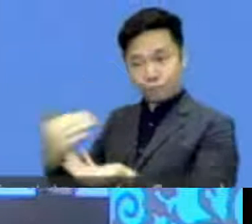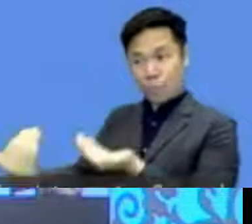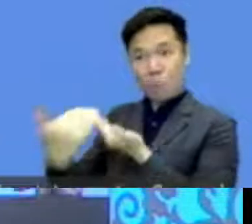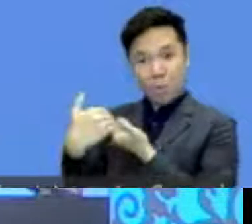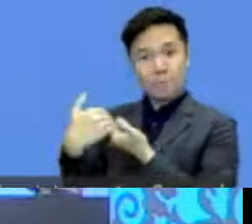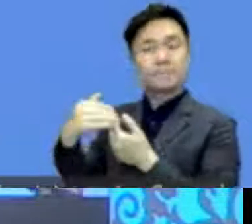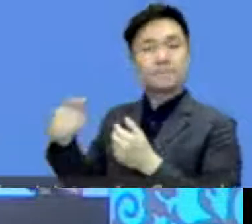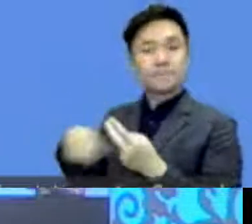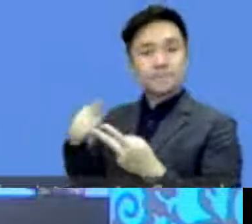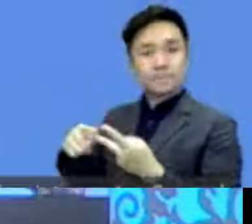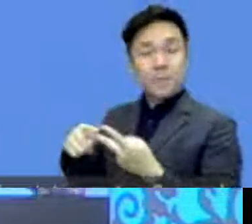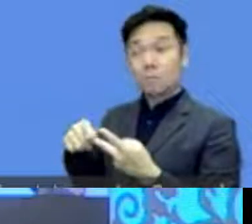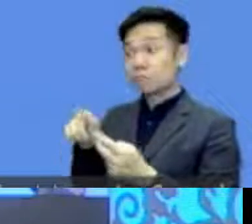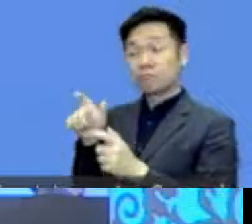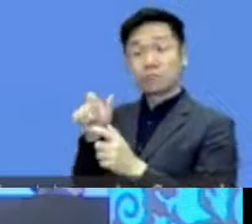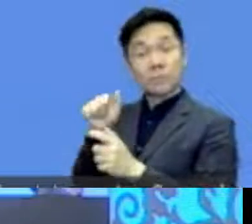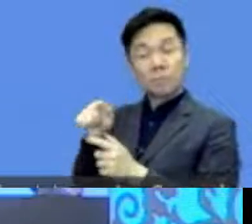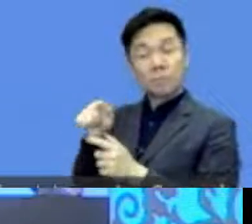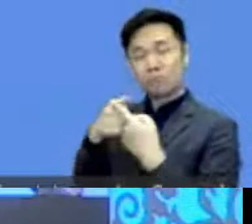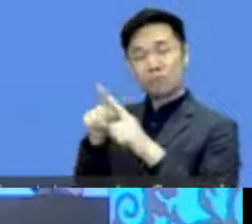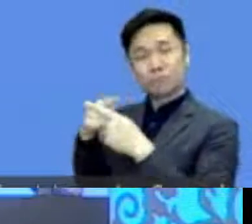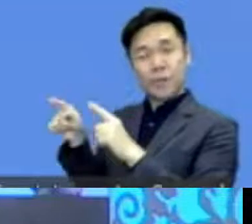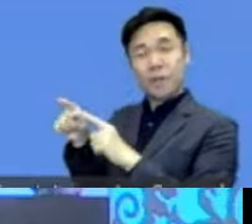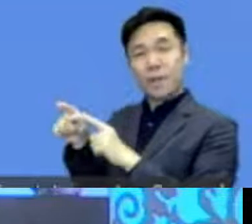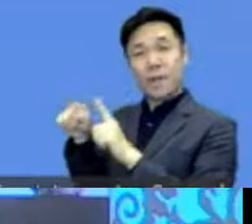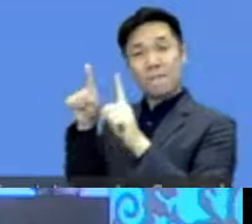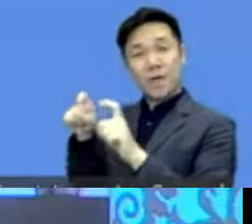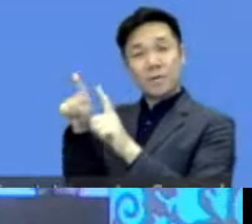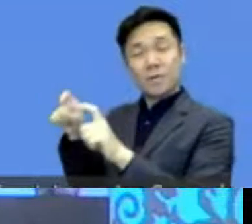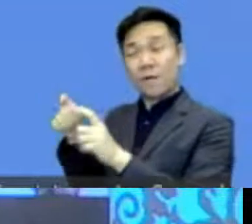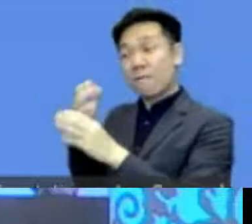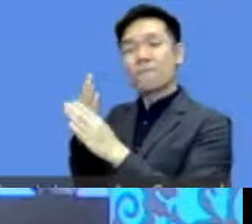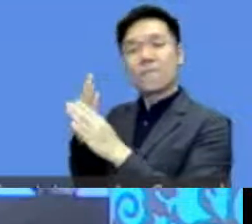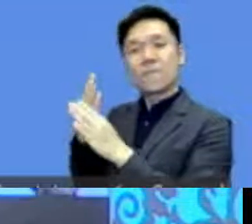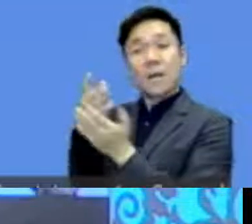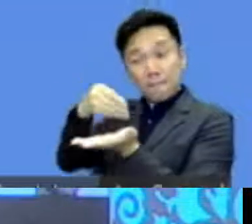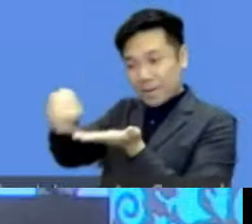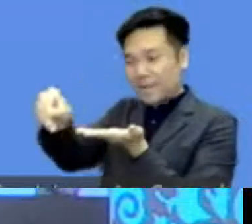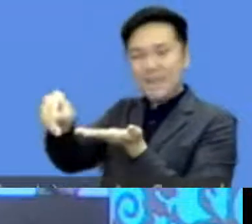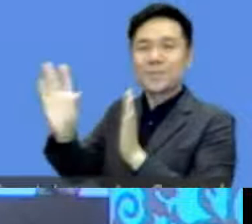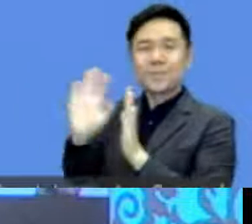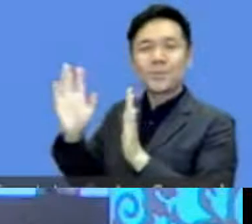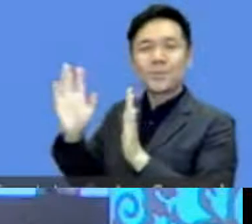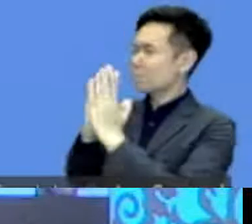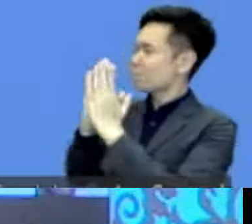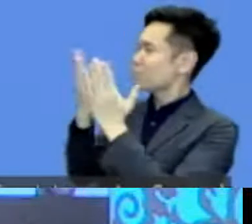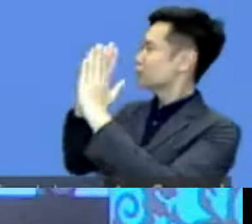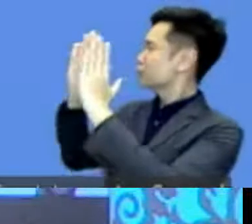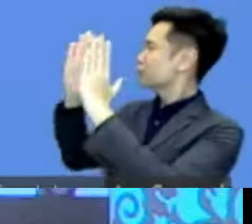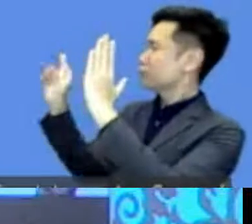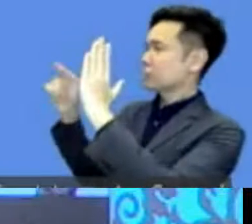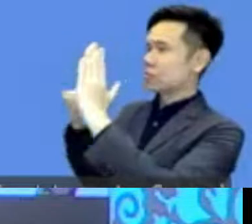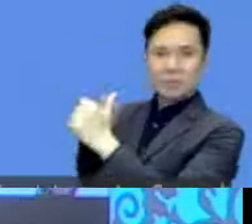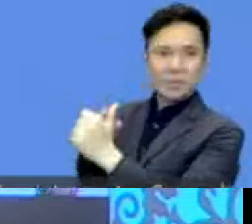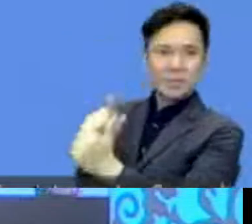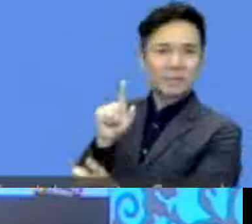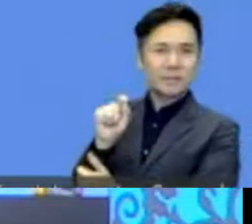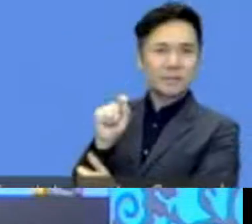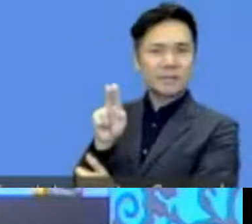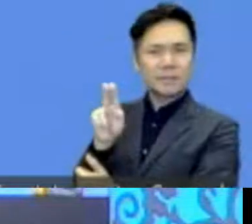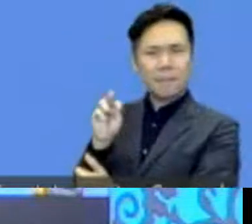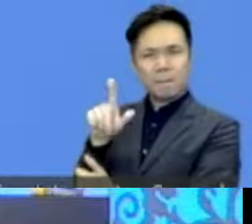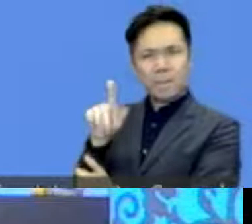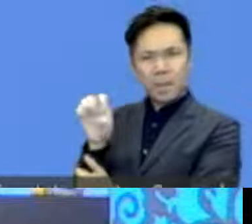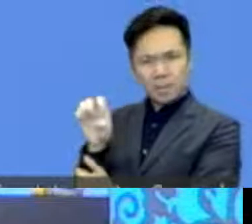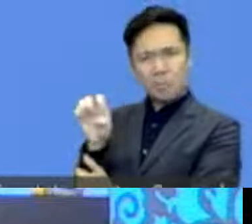took advantage of the many free trials offered by some content providers like Tumble Book Library and